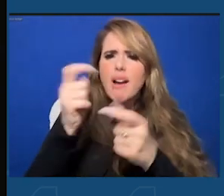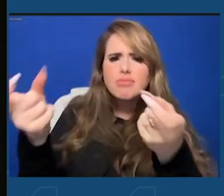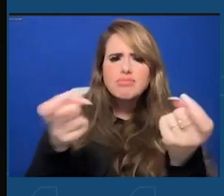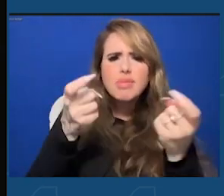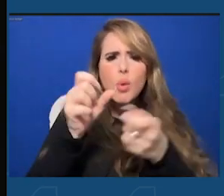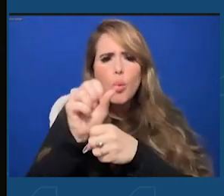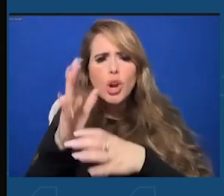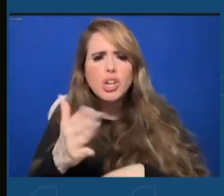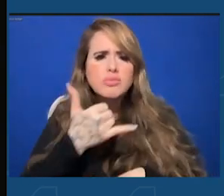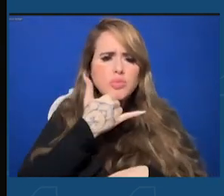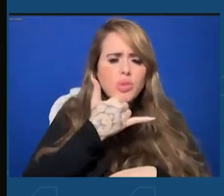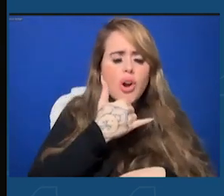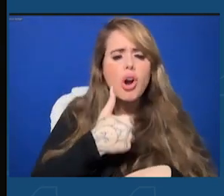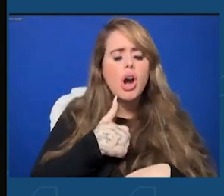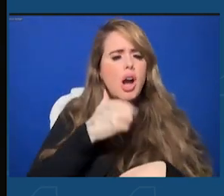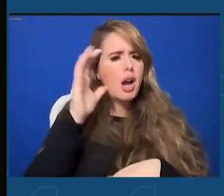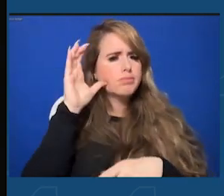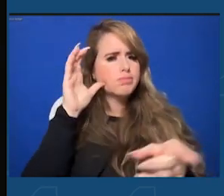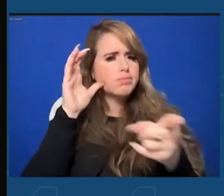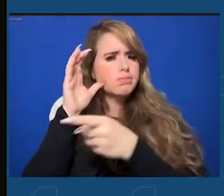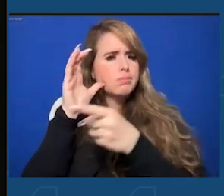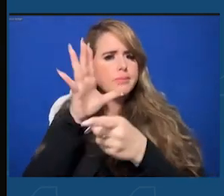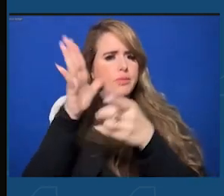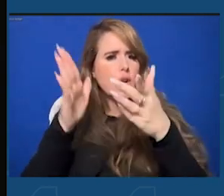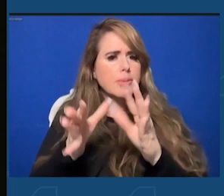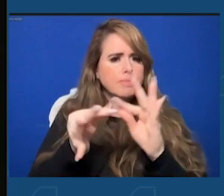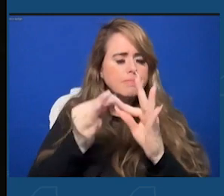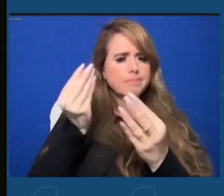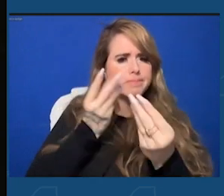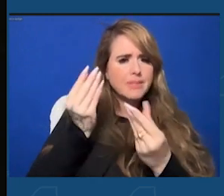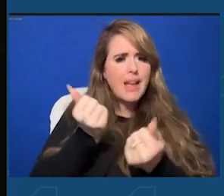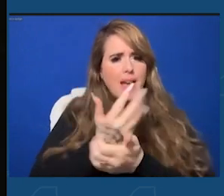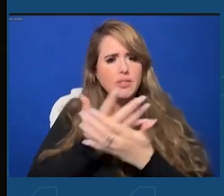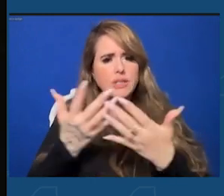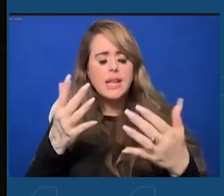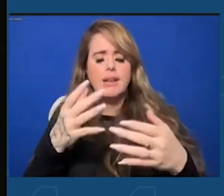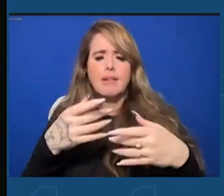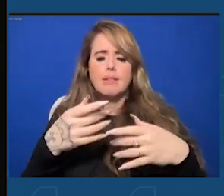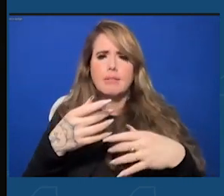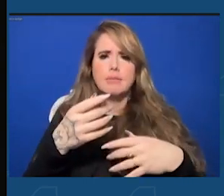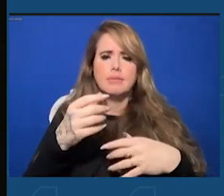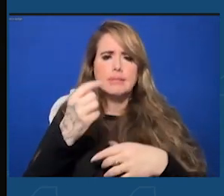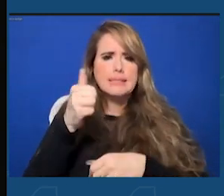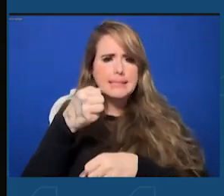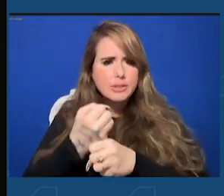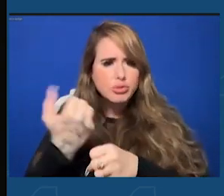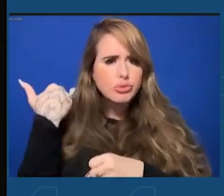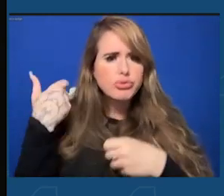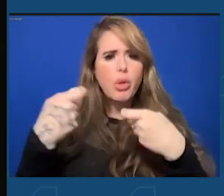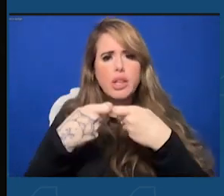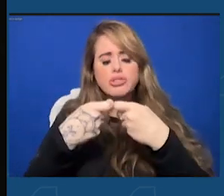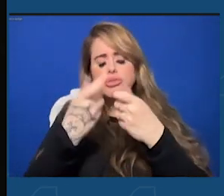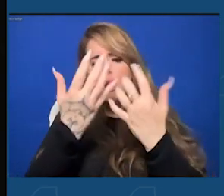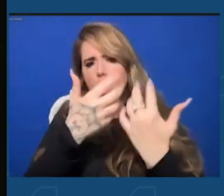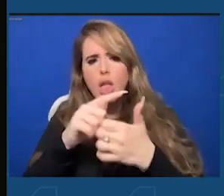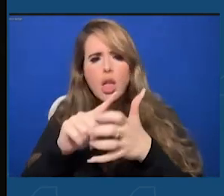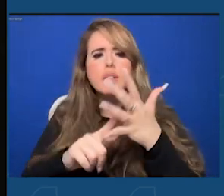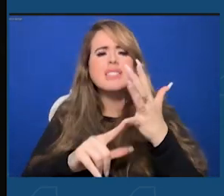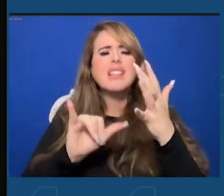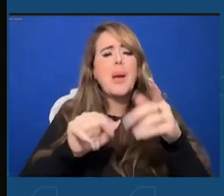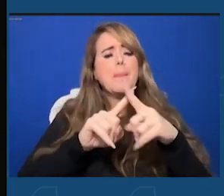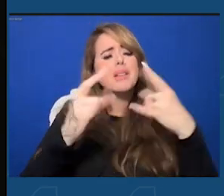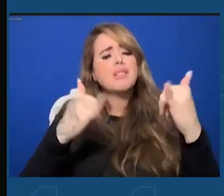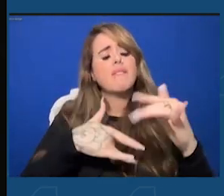And I heard all the frustrations. We got things done electronically. We did all this a decade ago. But still, the burdens are